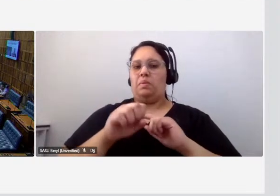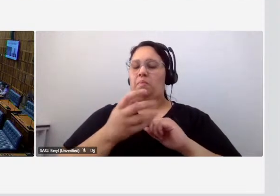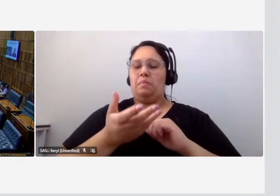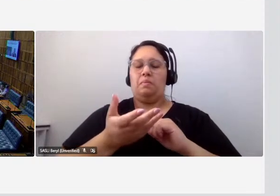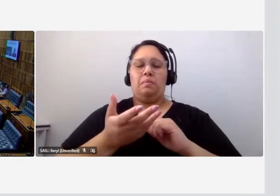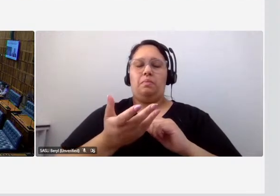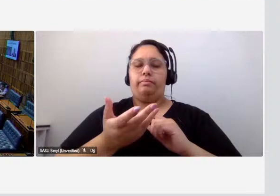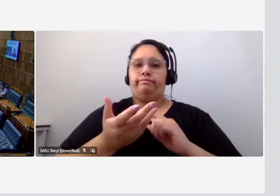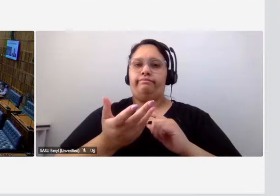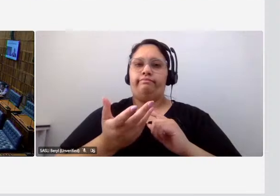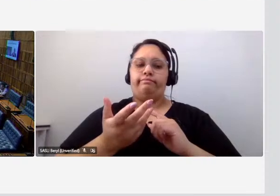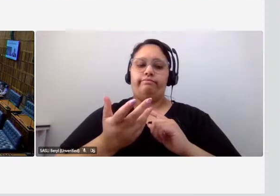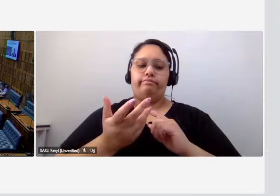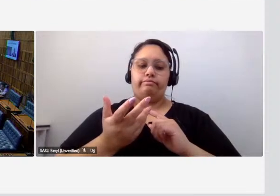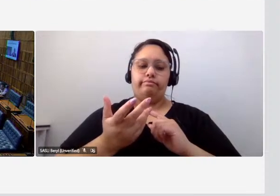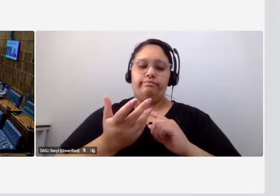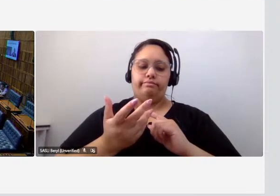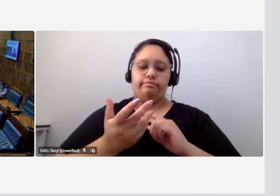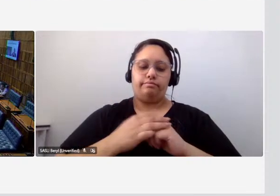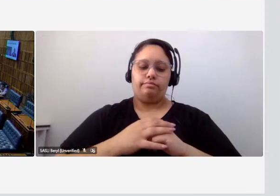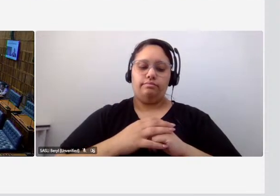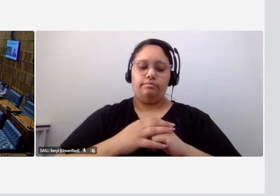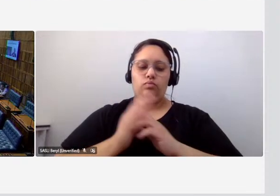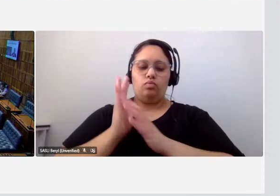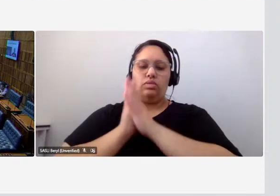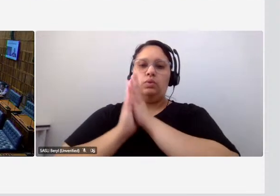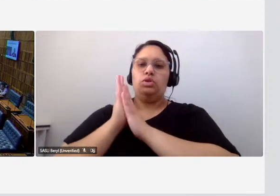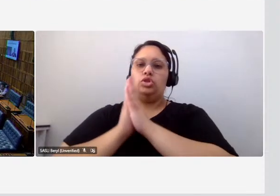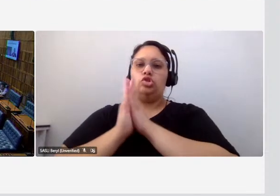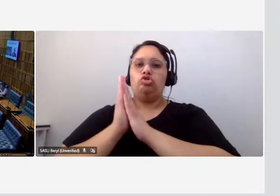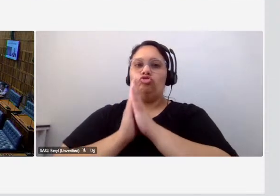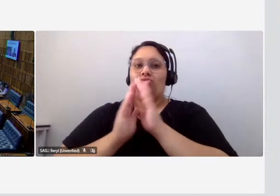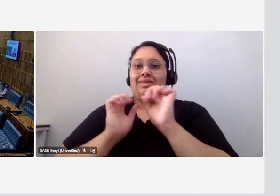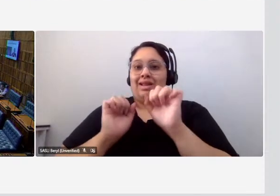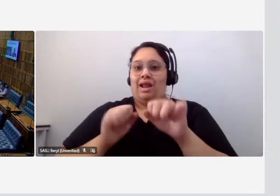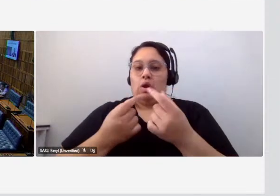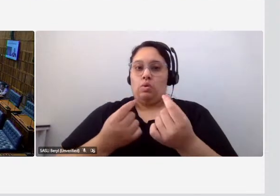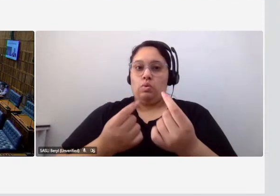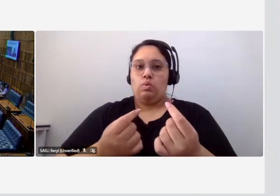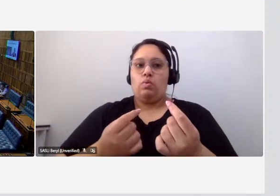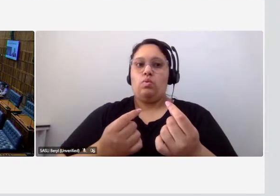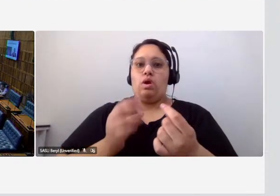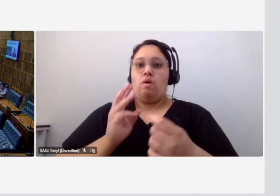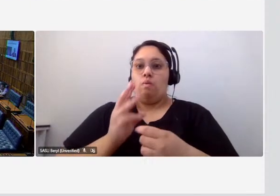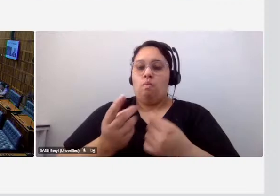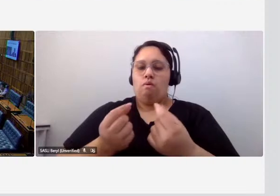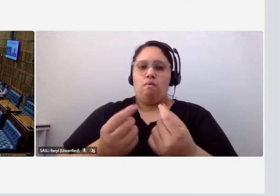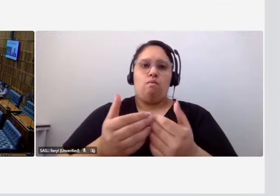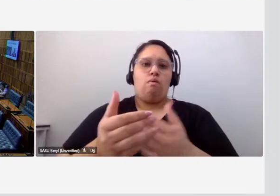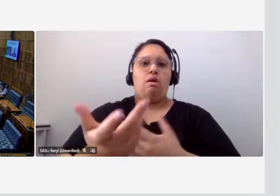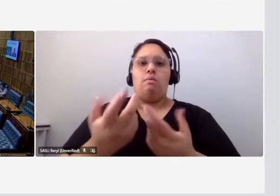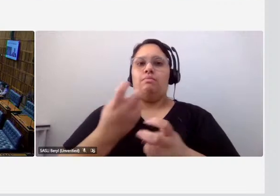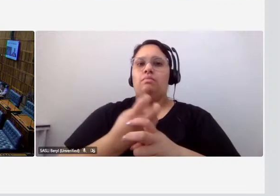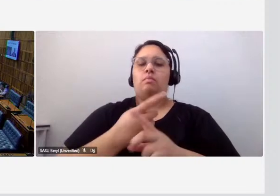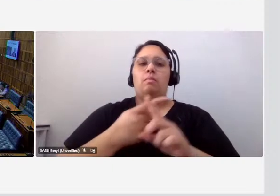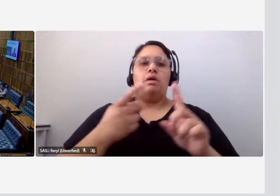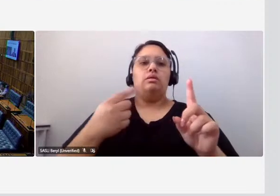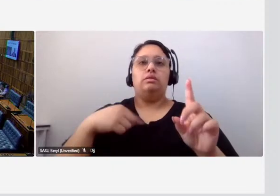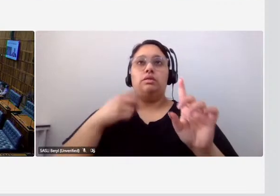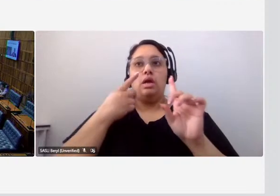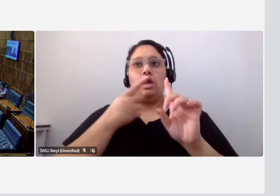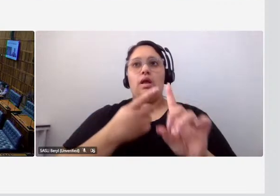of what heritage can do and is doing, and specifically aimed